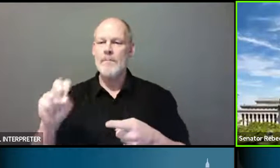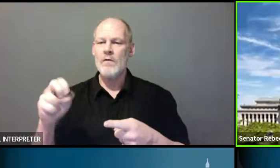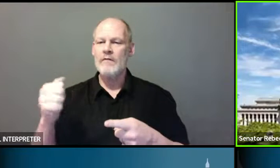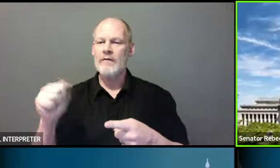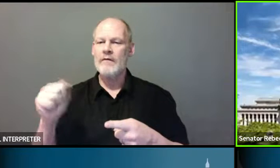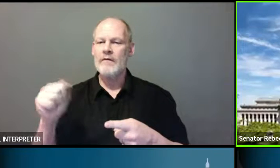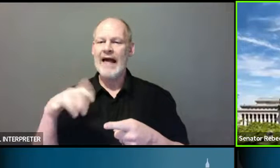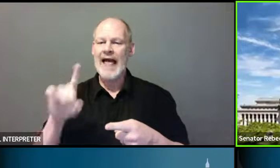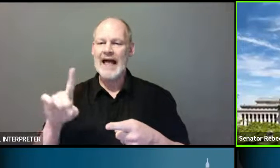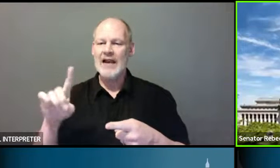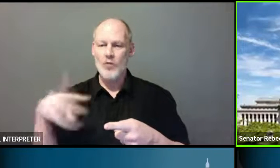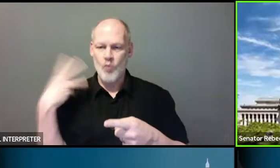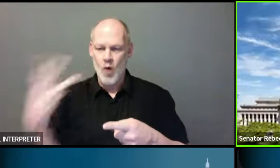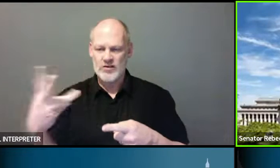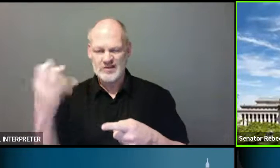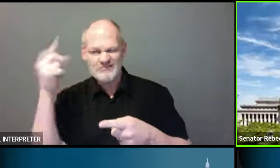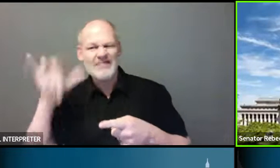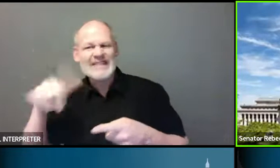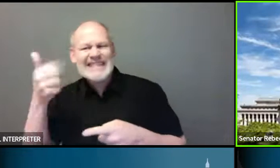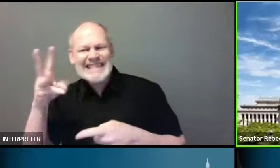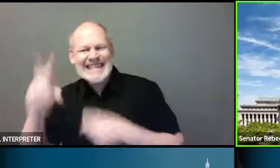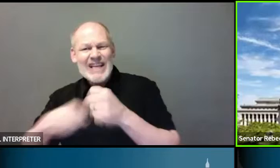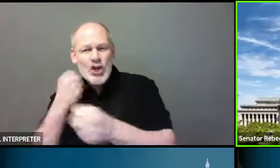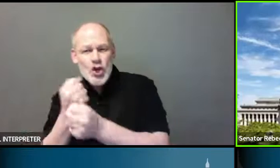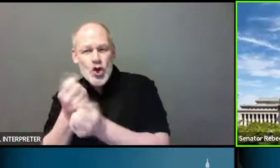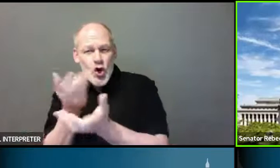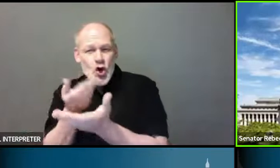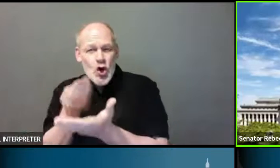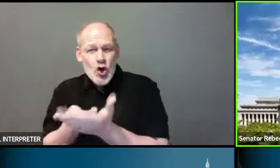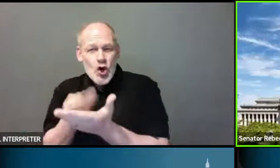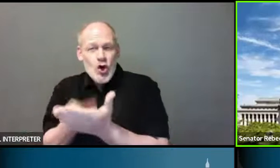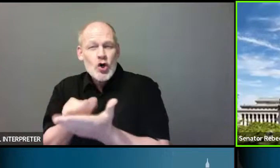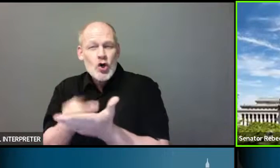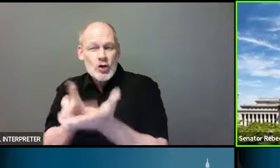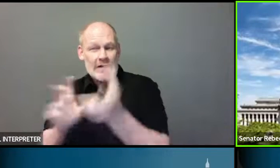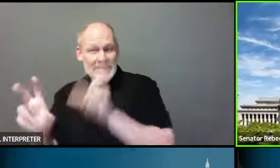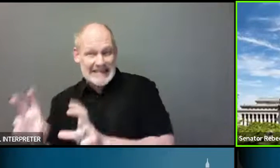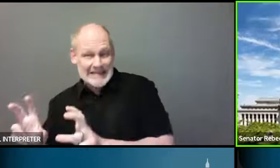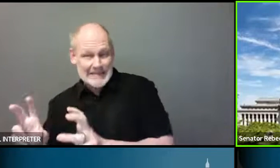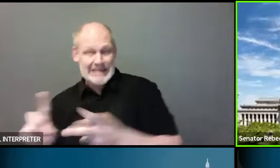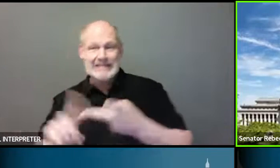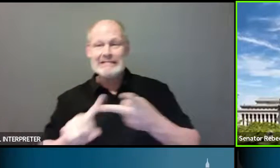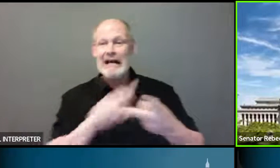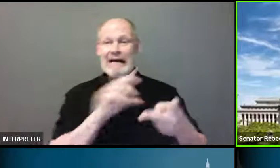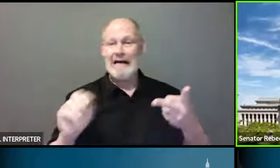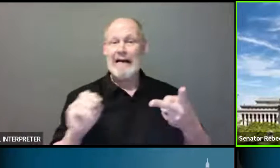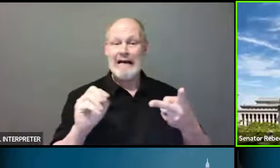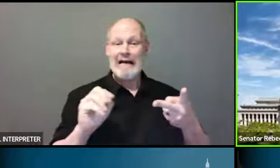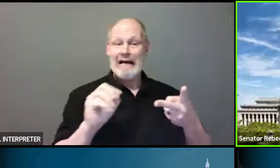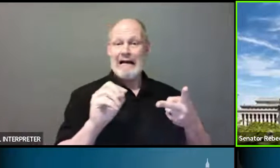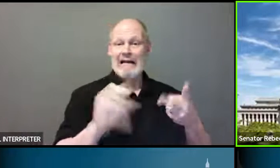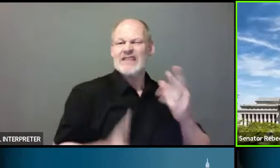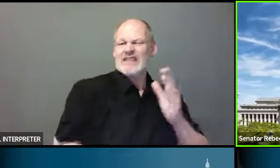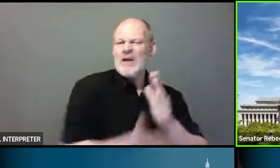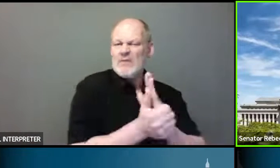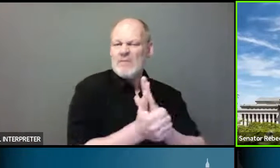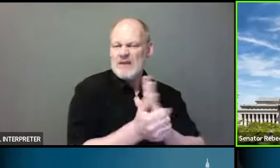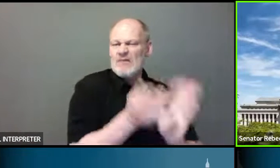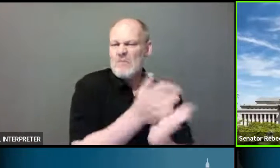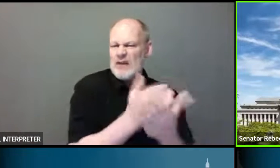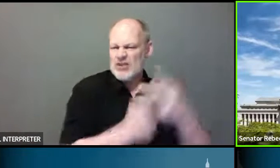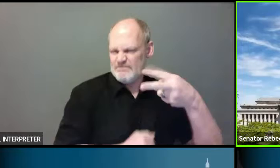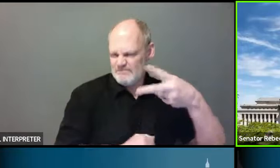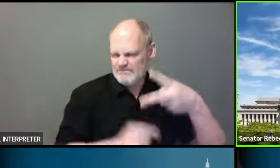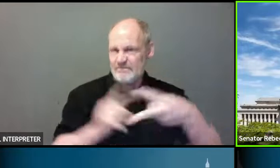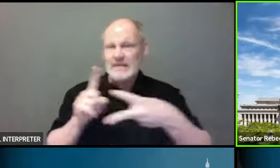investment and really trying to turn the ship in terms of how we think about transportation investments. For